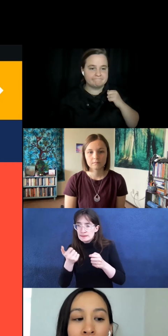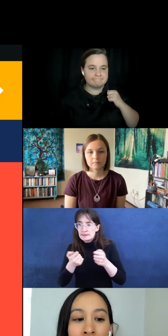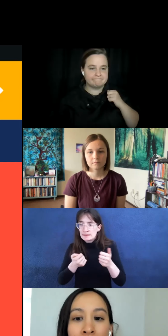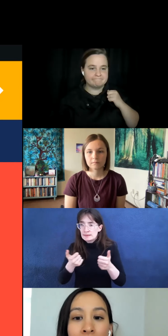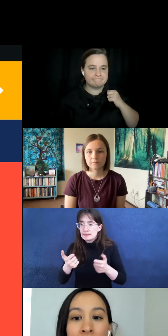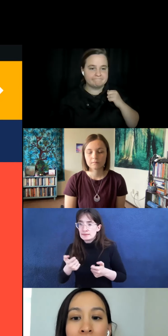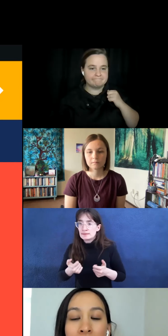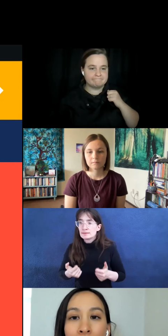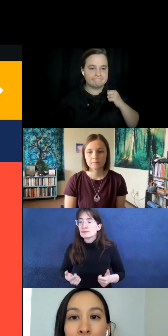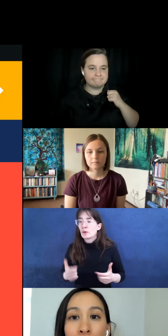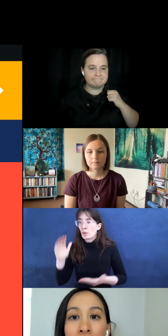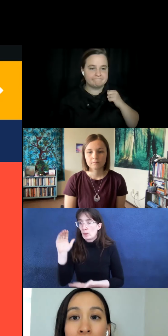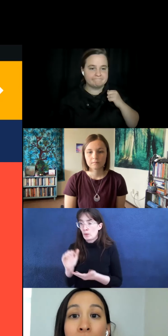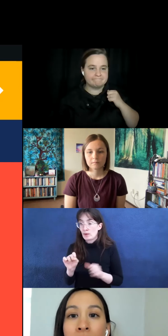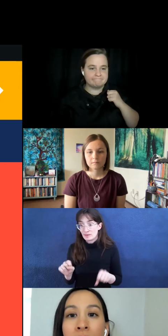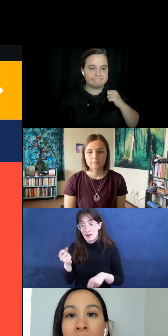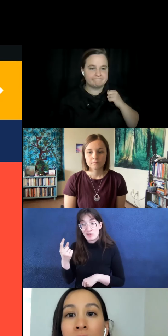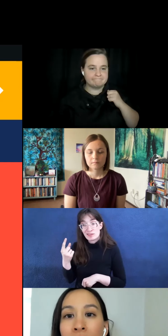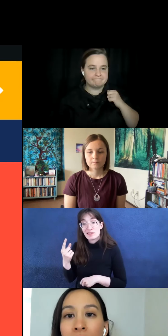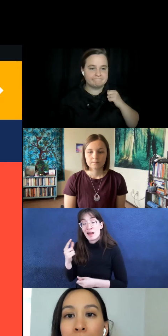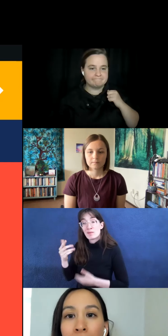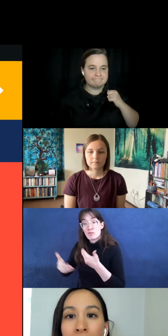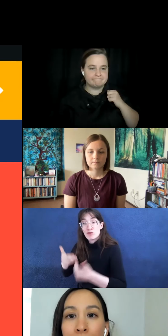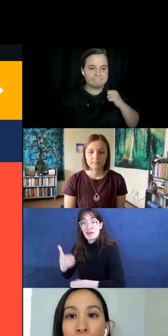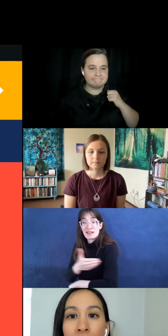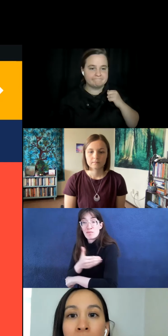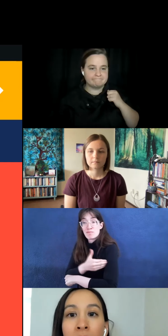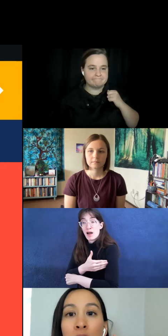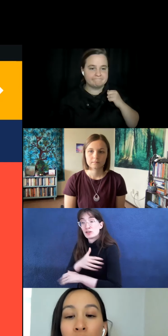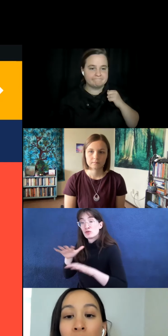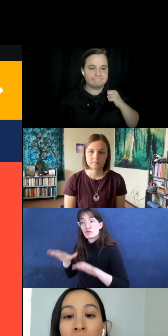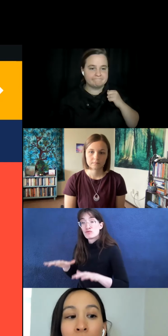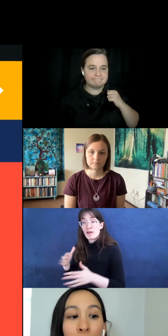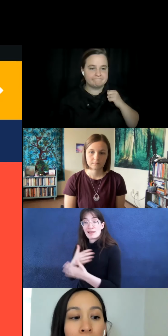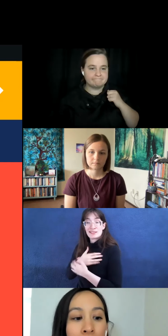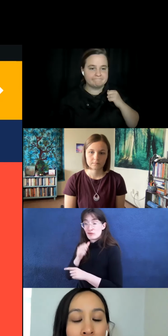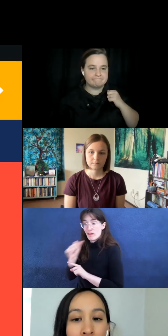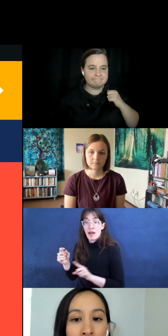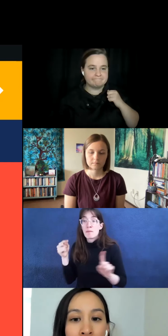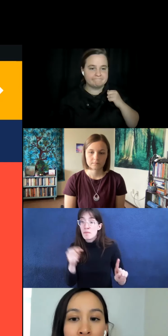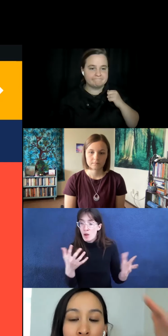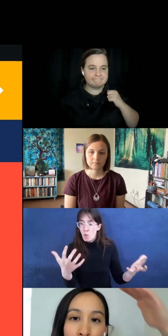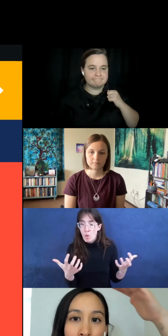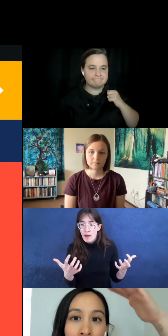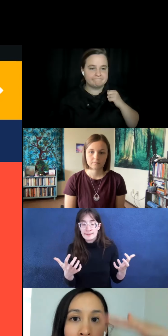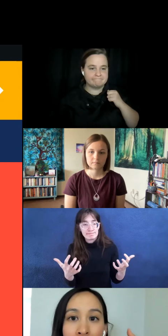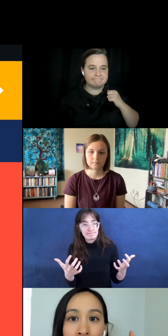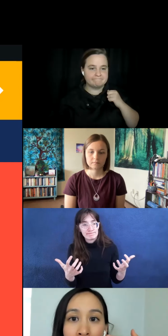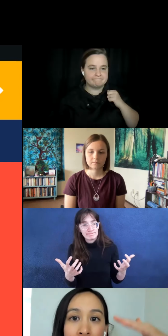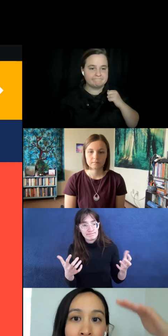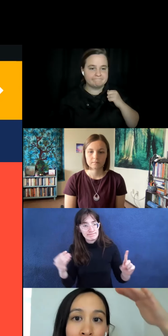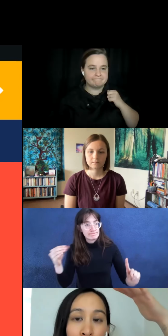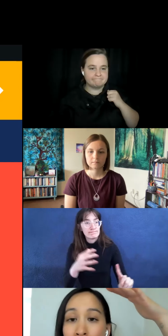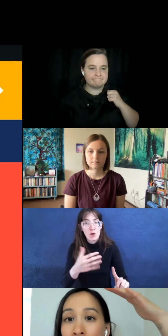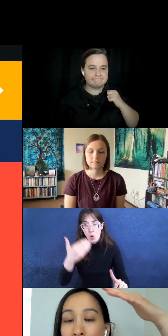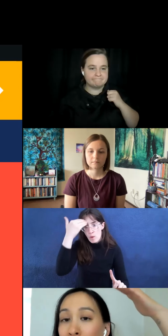relaxation in the sense that we aren't increasing tension in our body, but we're drawing awareness to areas of